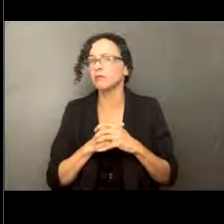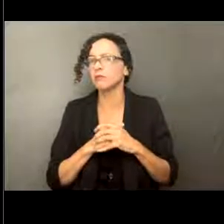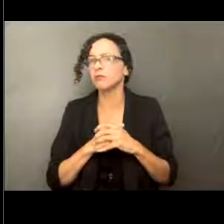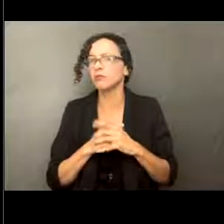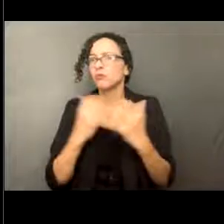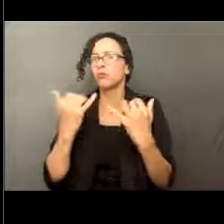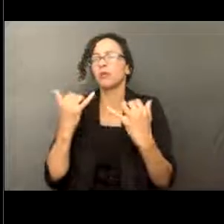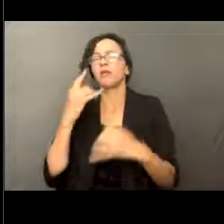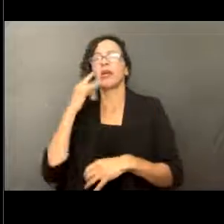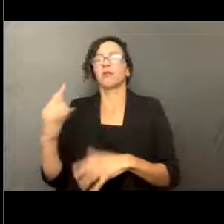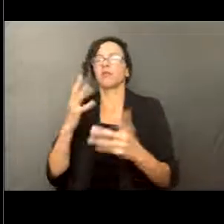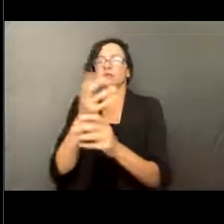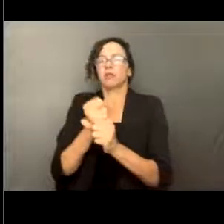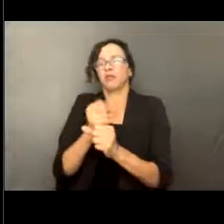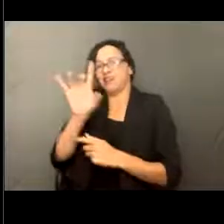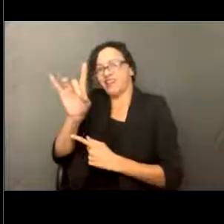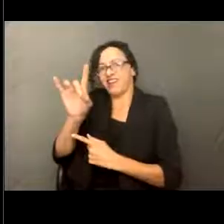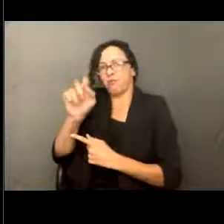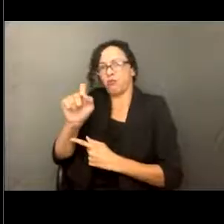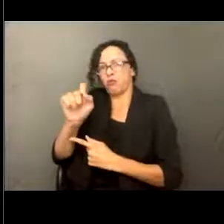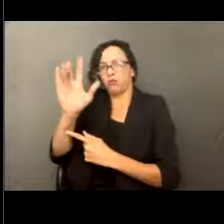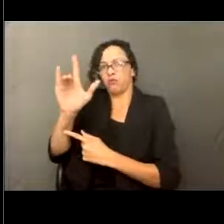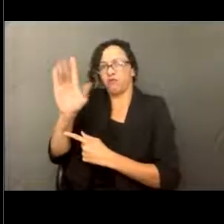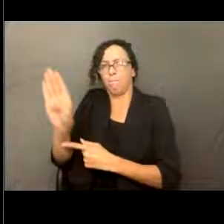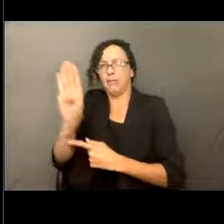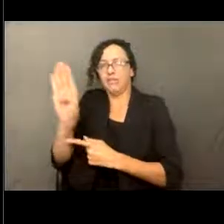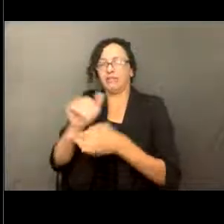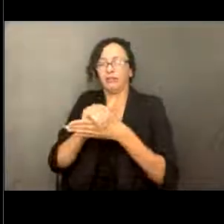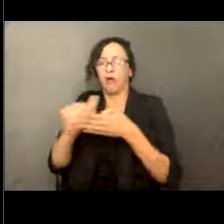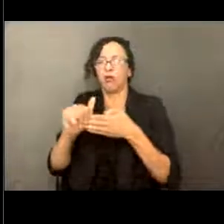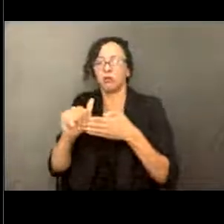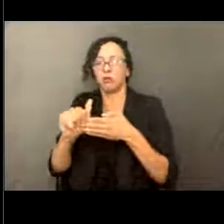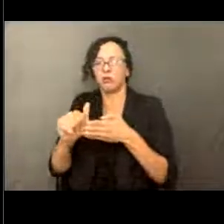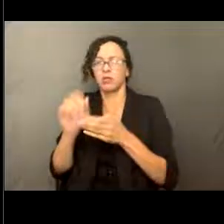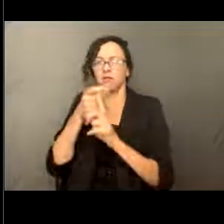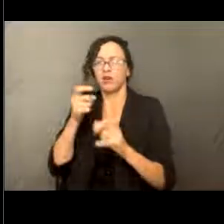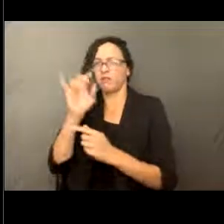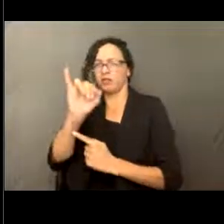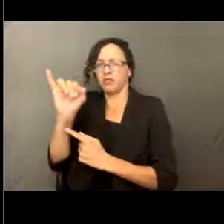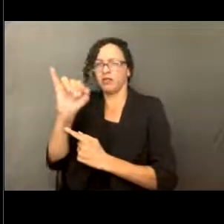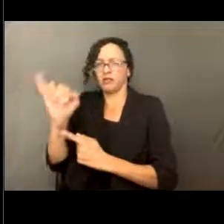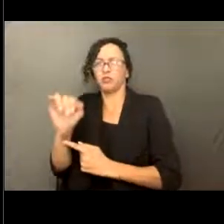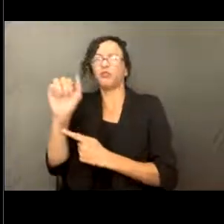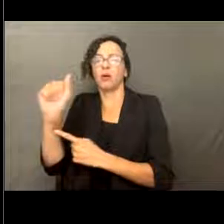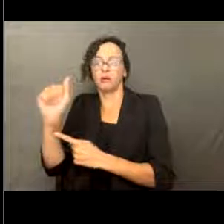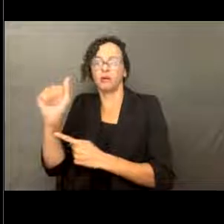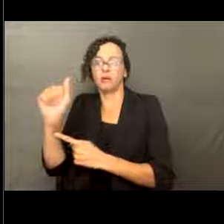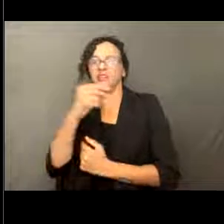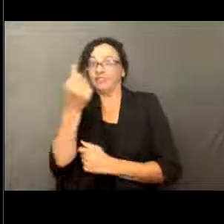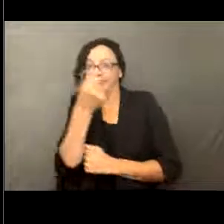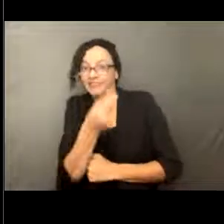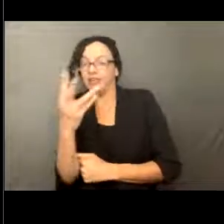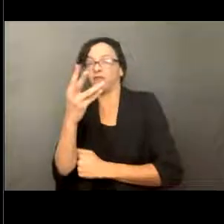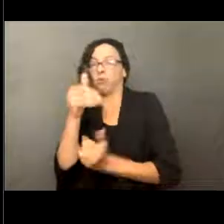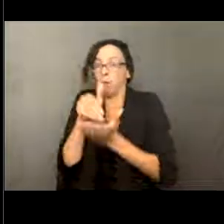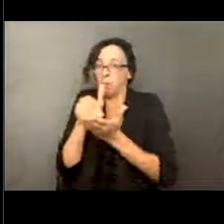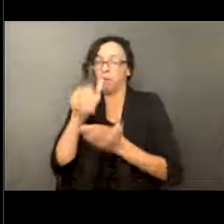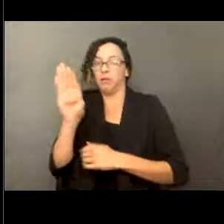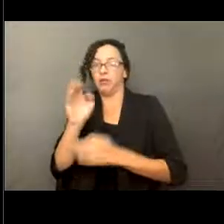received $8.25 billion from IJA and several billion dollars